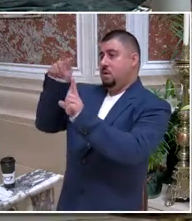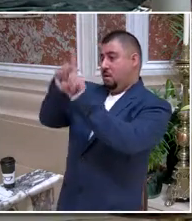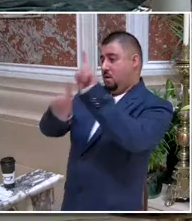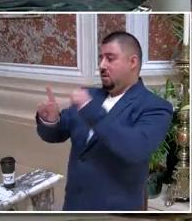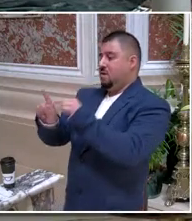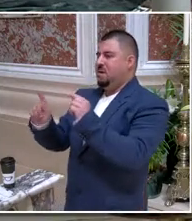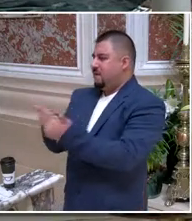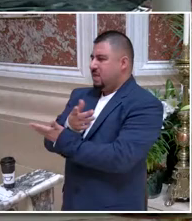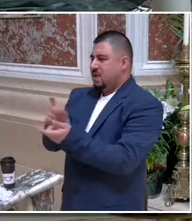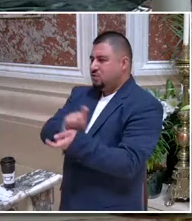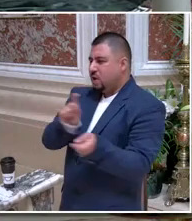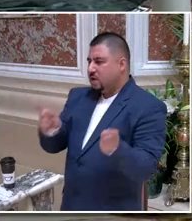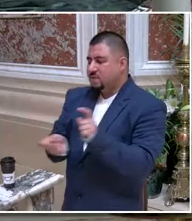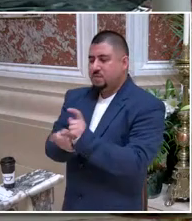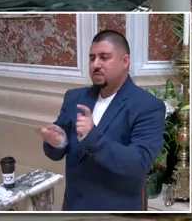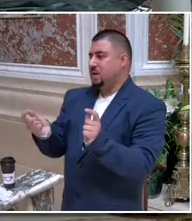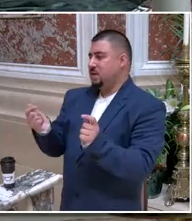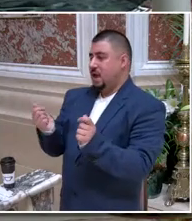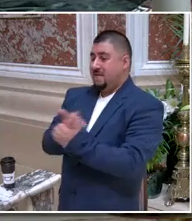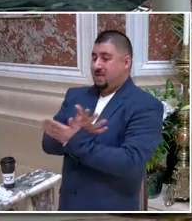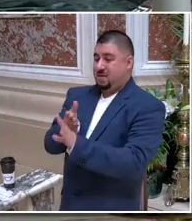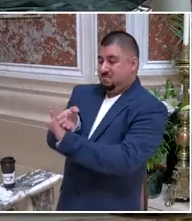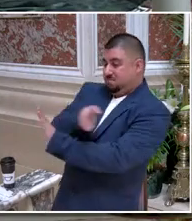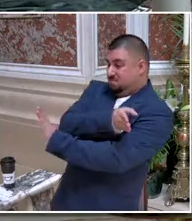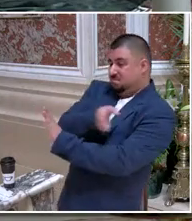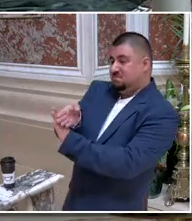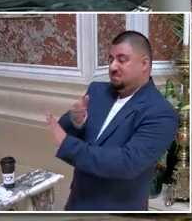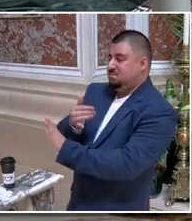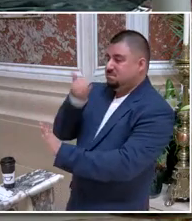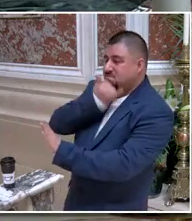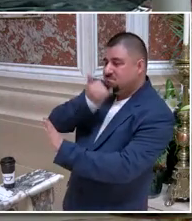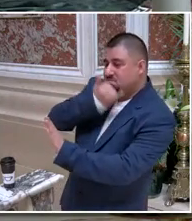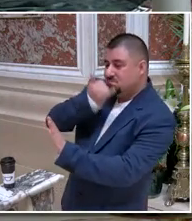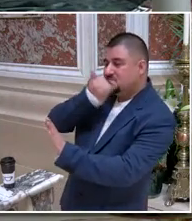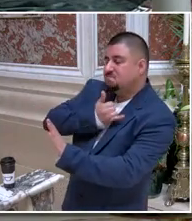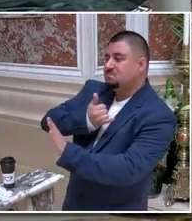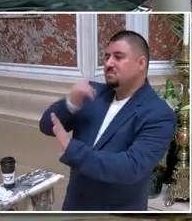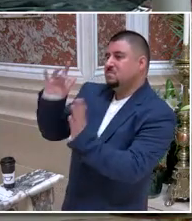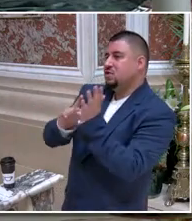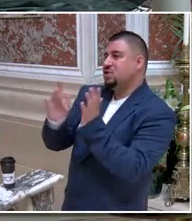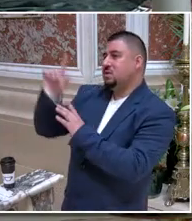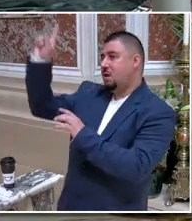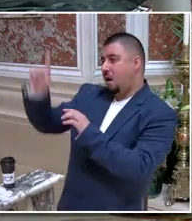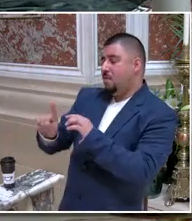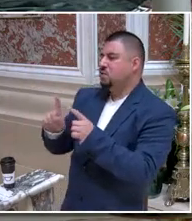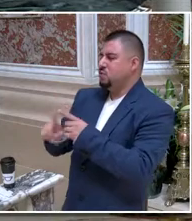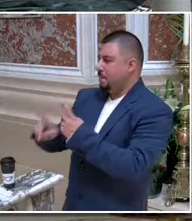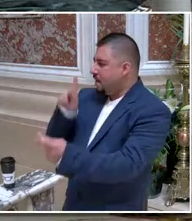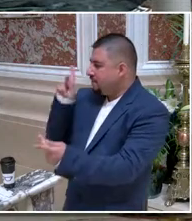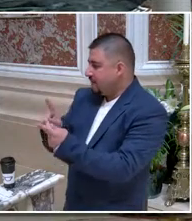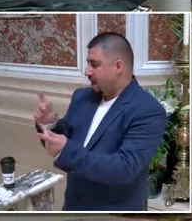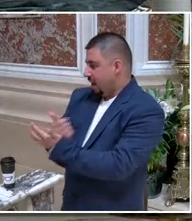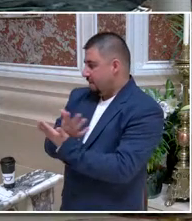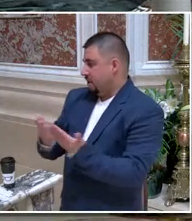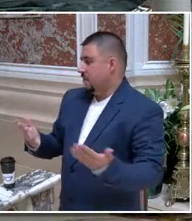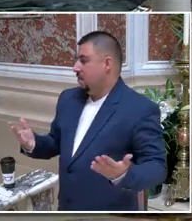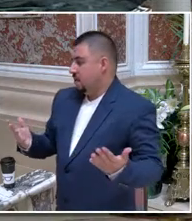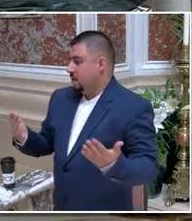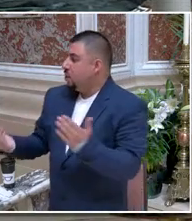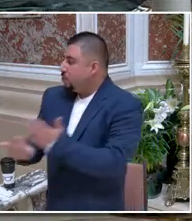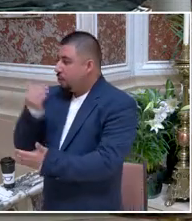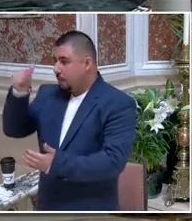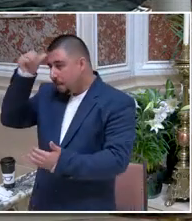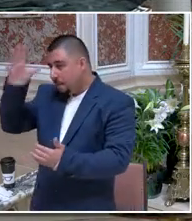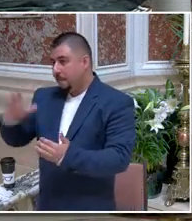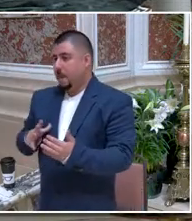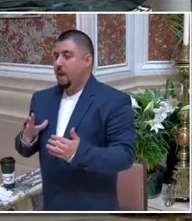that was flawed in the first universe. Jesus himself is the perfect new